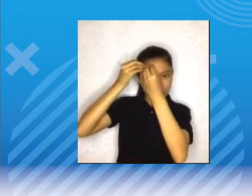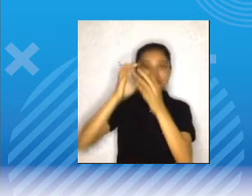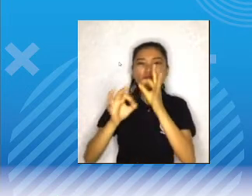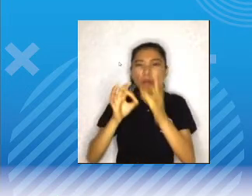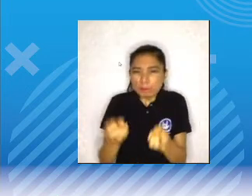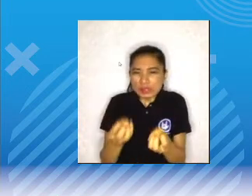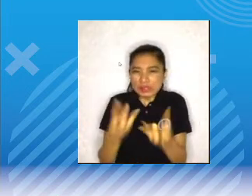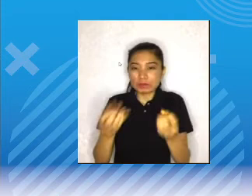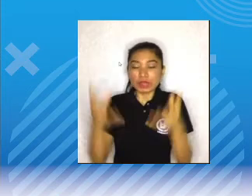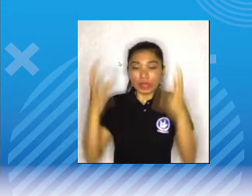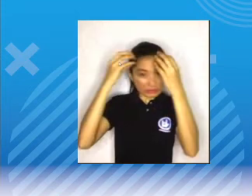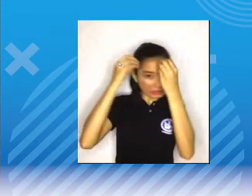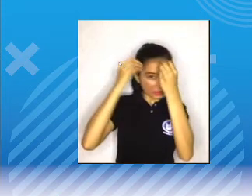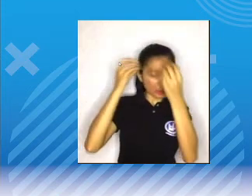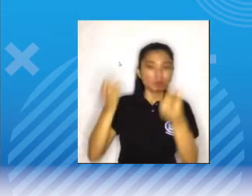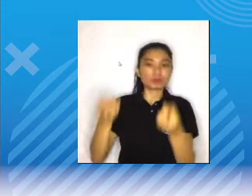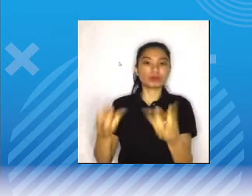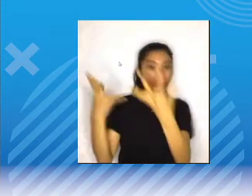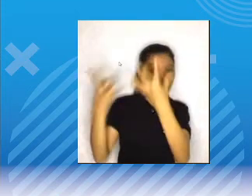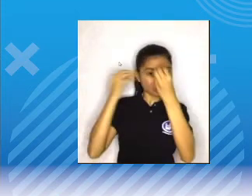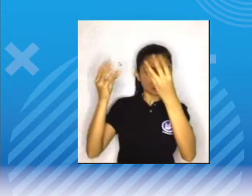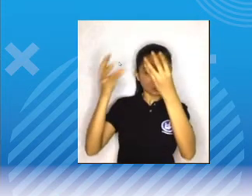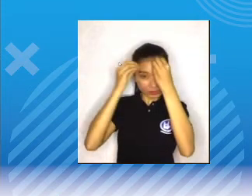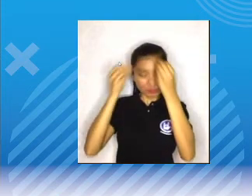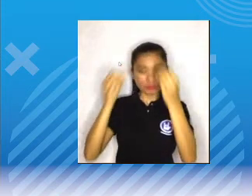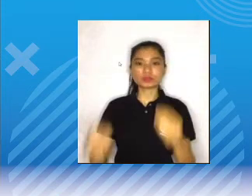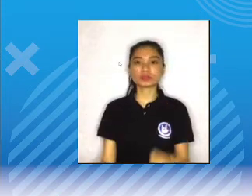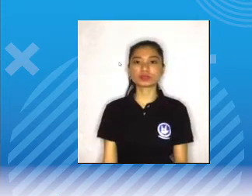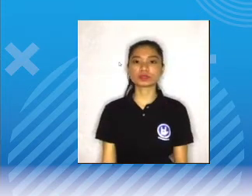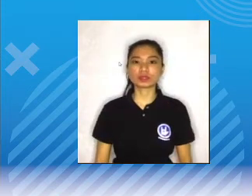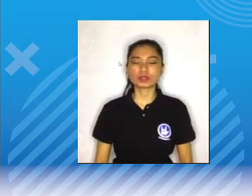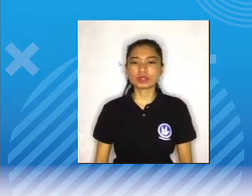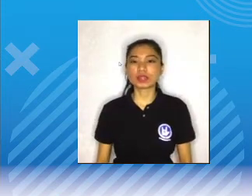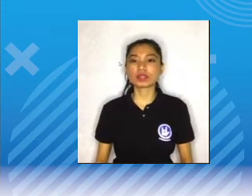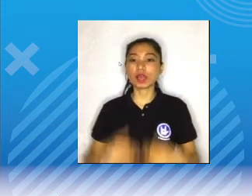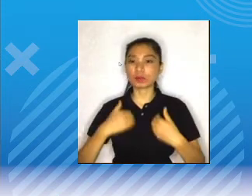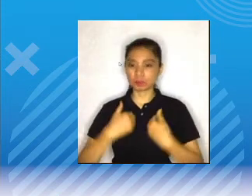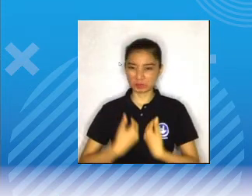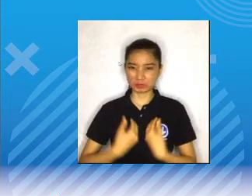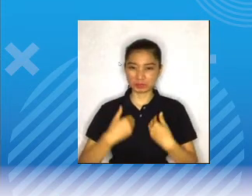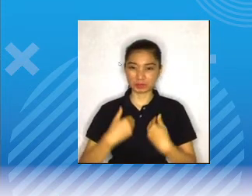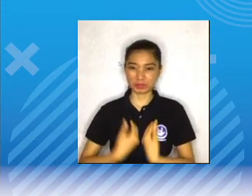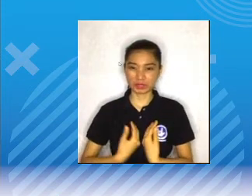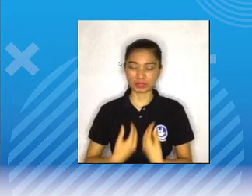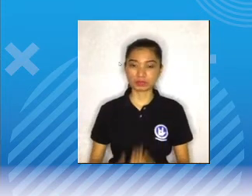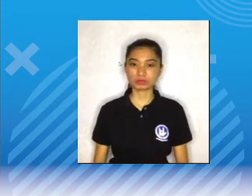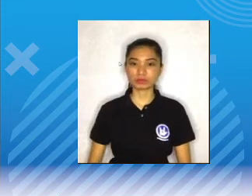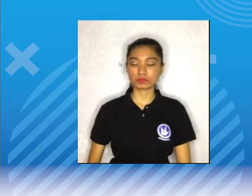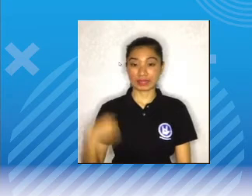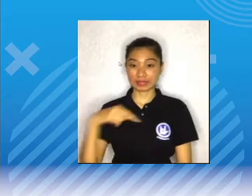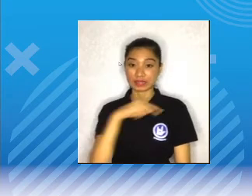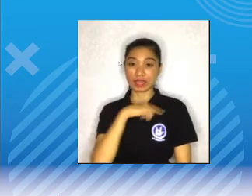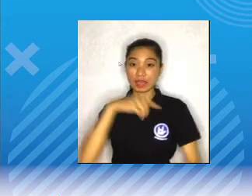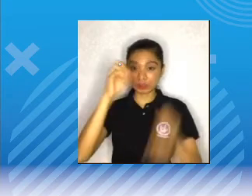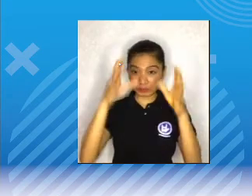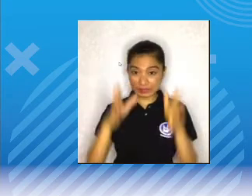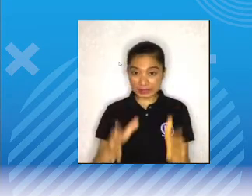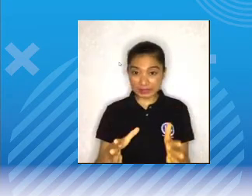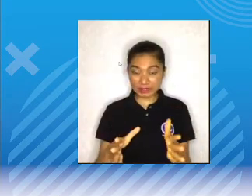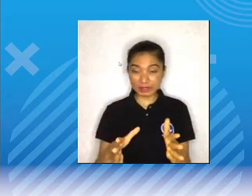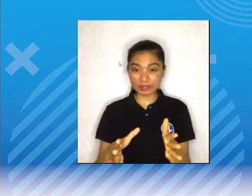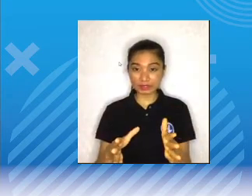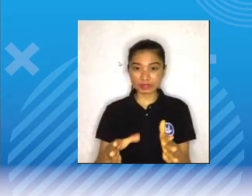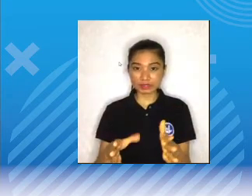information, na-overwhelm tayo and napapagod tayo. So tayong mga teachers, naintindihan natin to, no? So